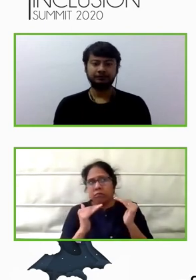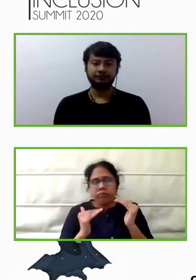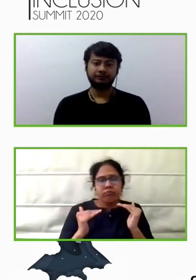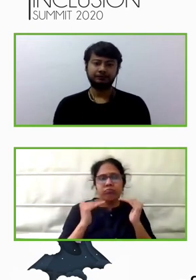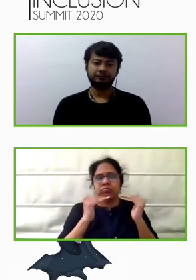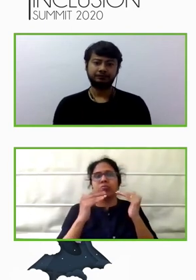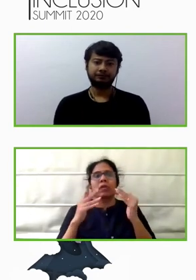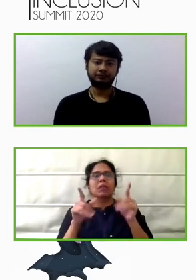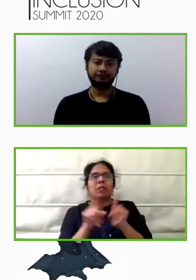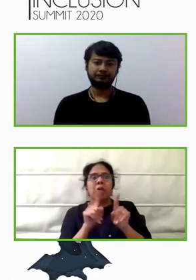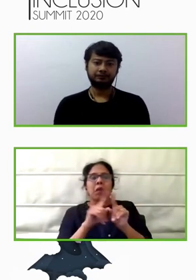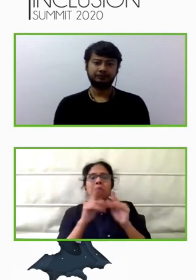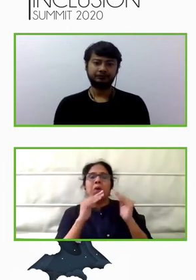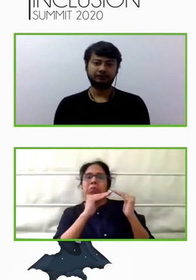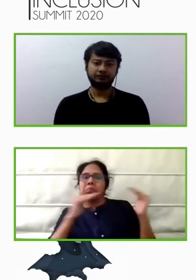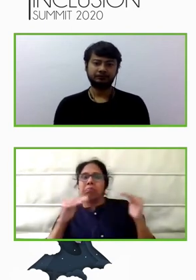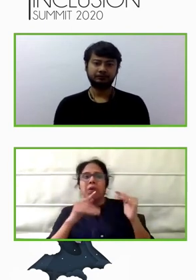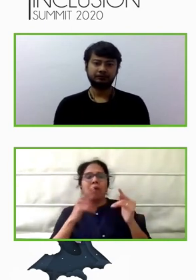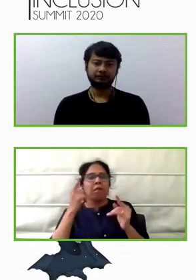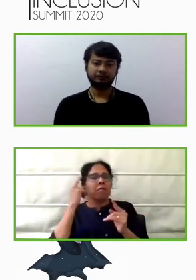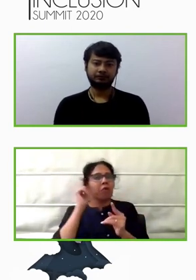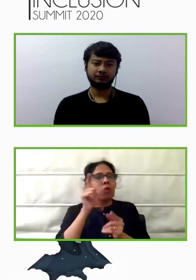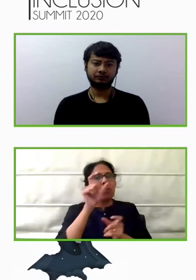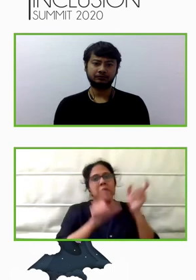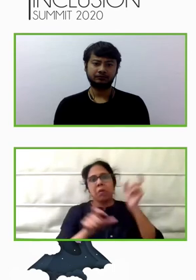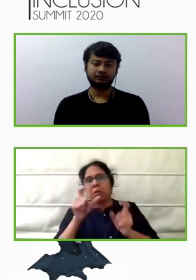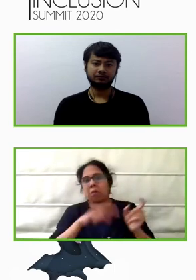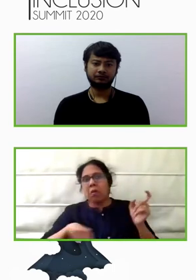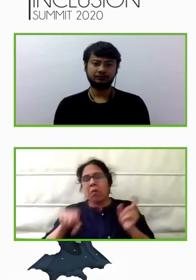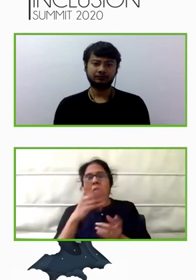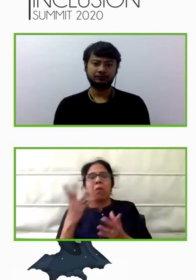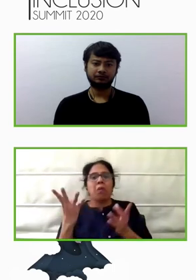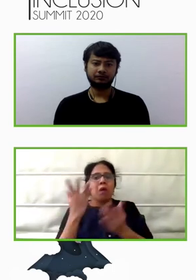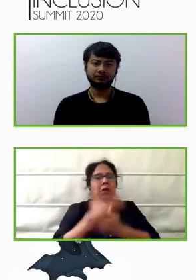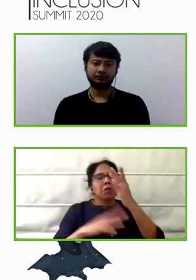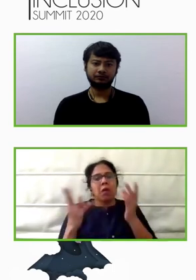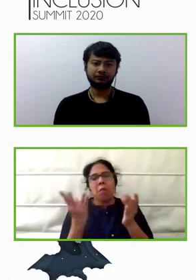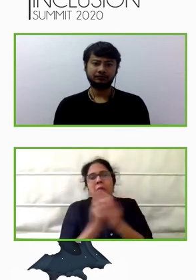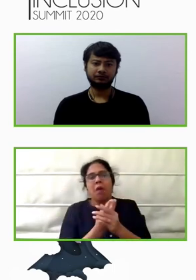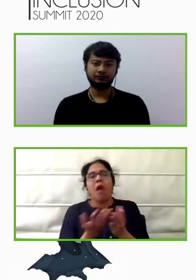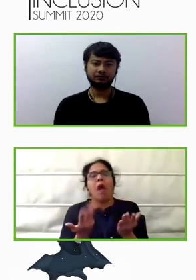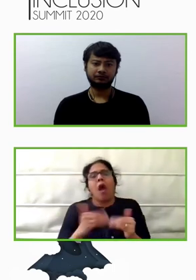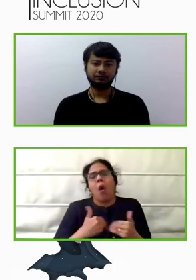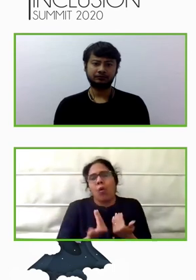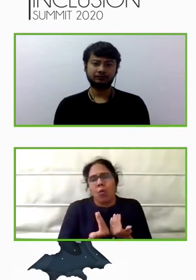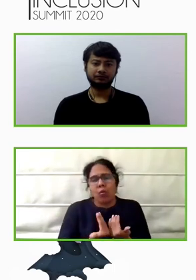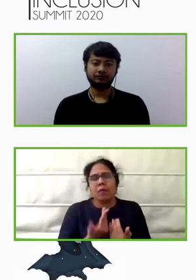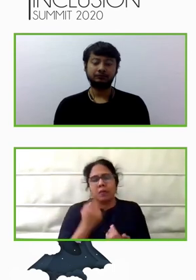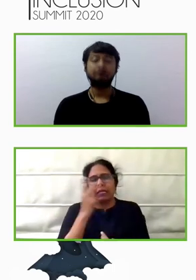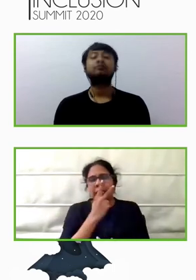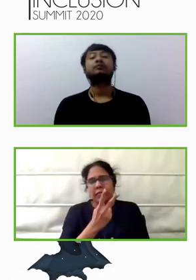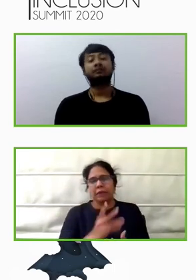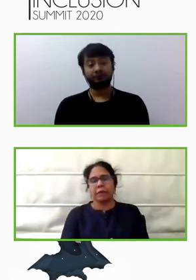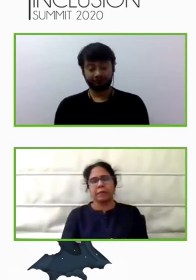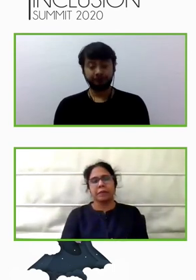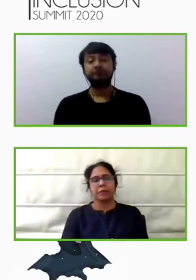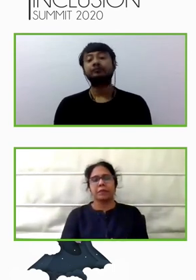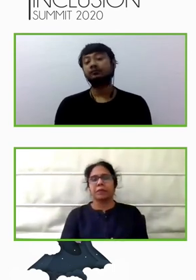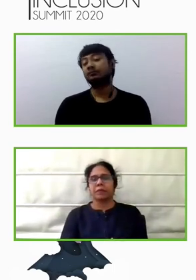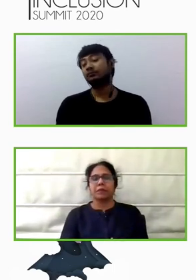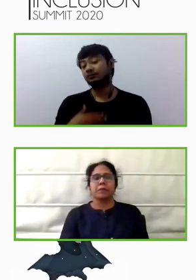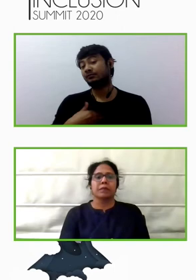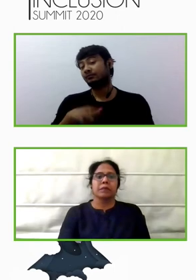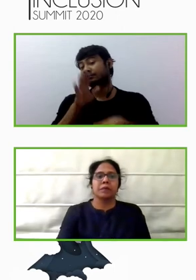ground for the marginalized communities? So first of all, I